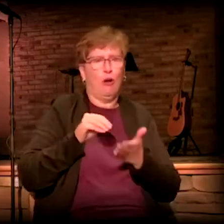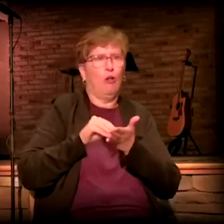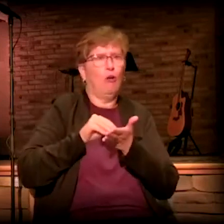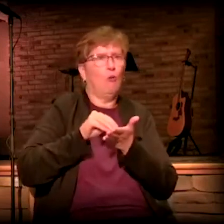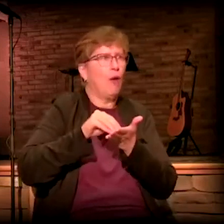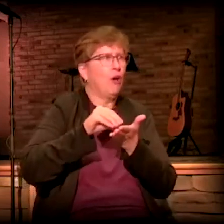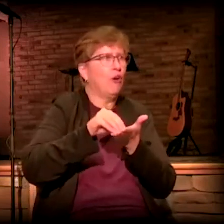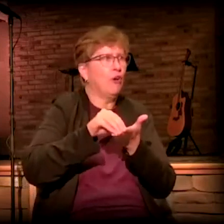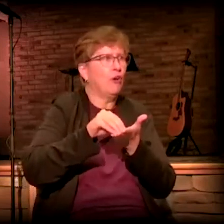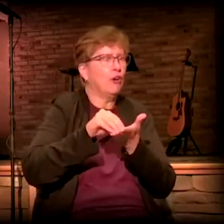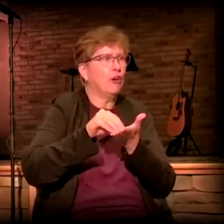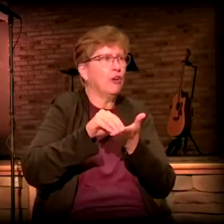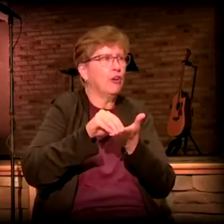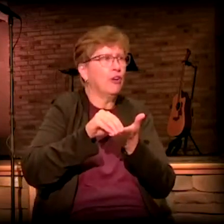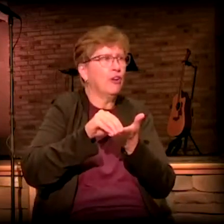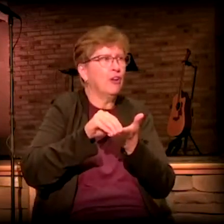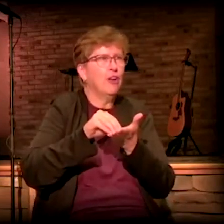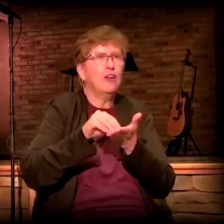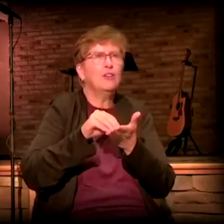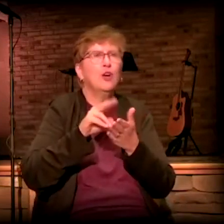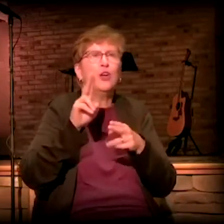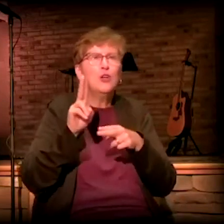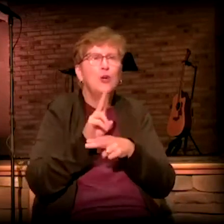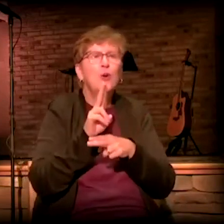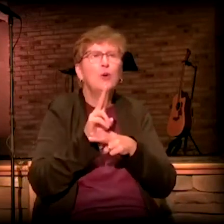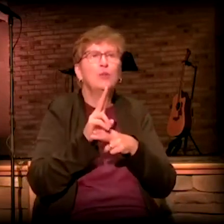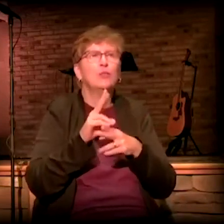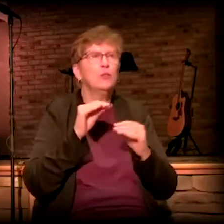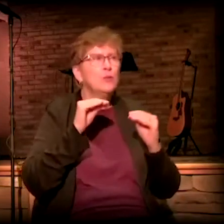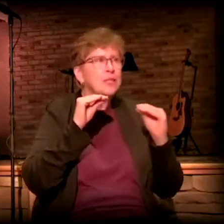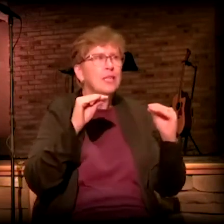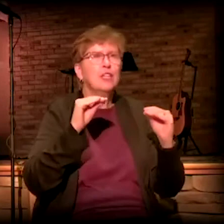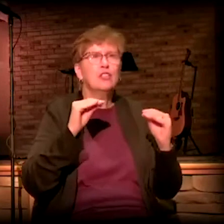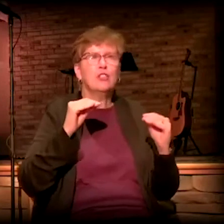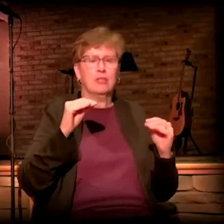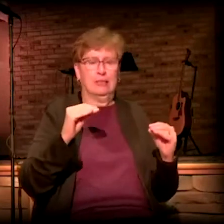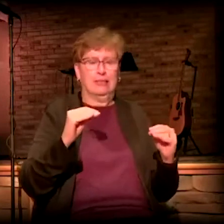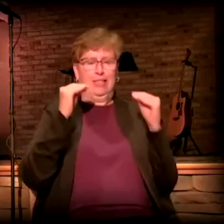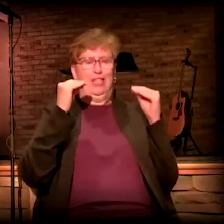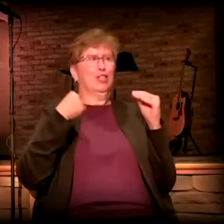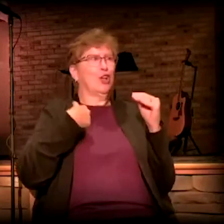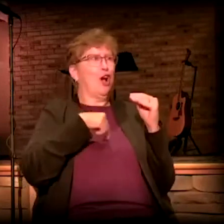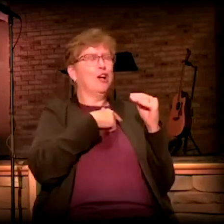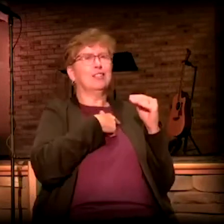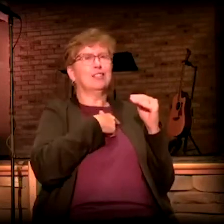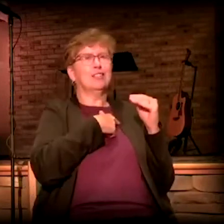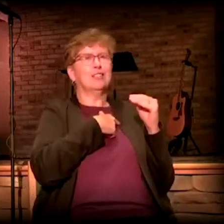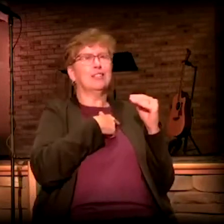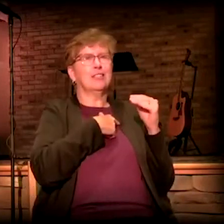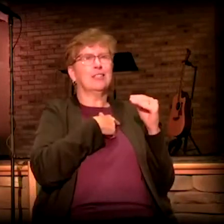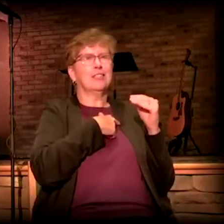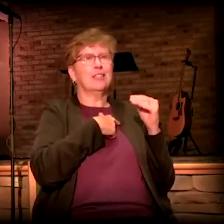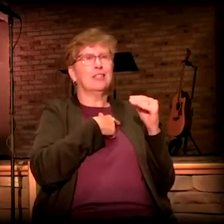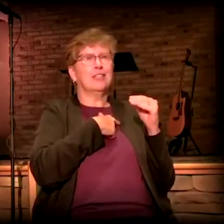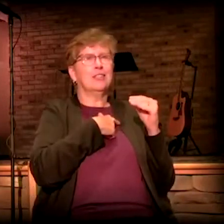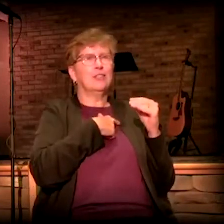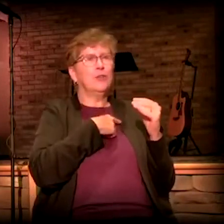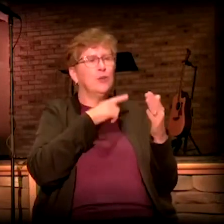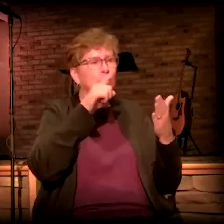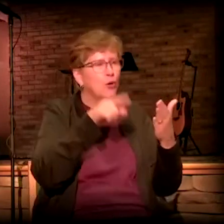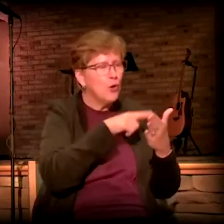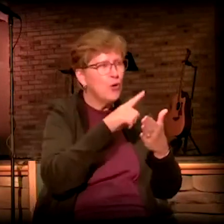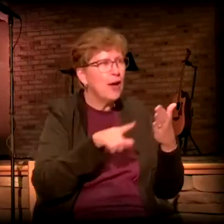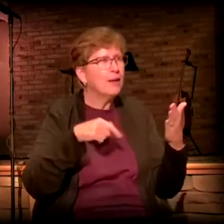words that God desires to use in order to teach us, at times to rebuke us and correct